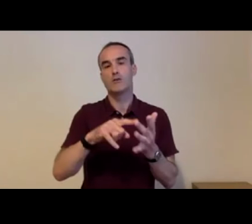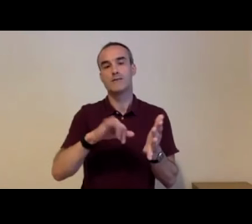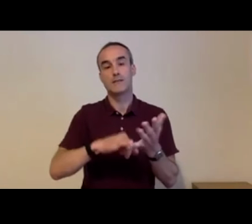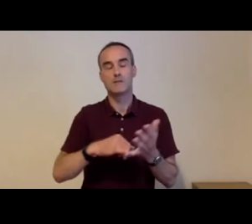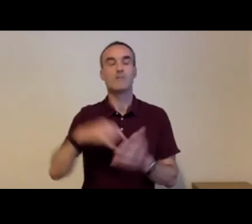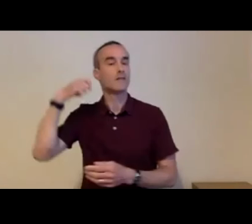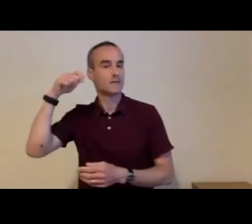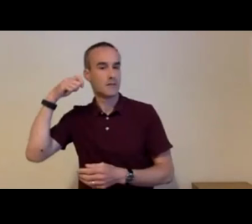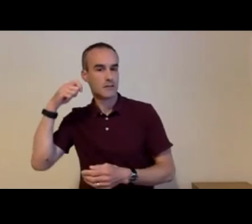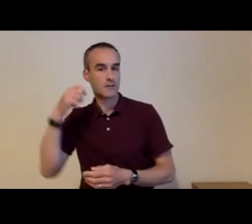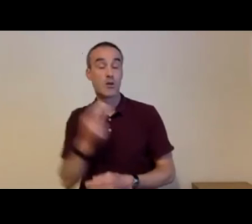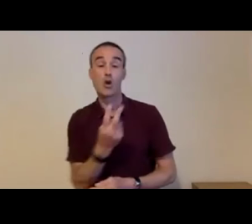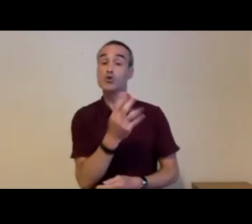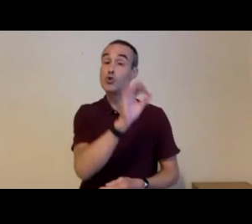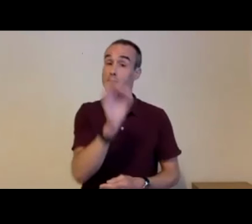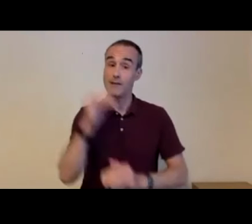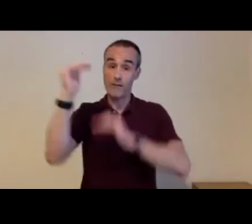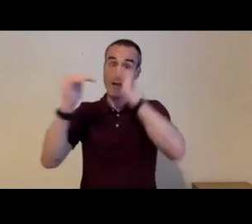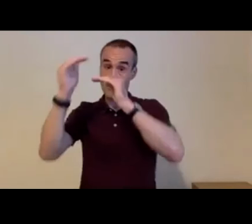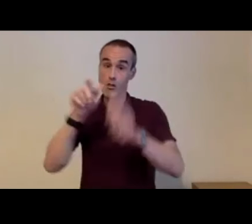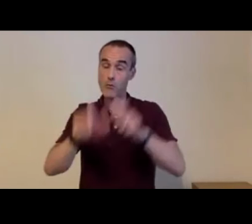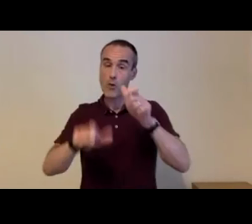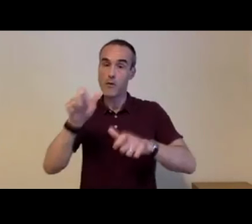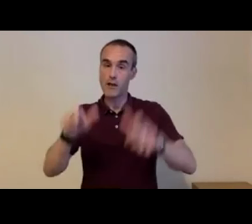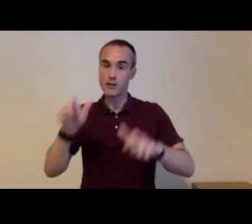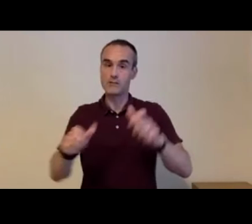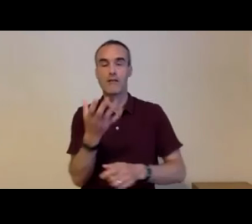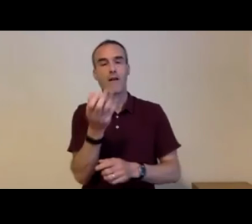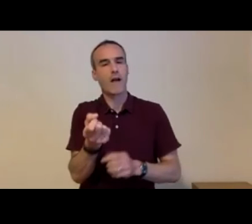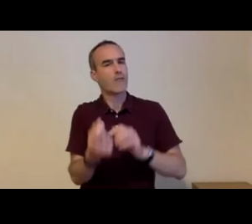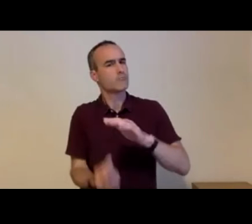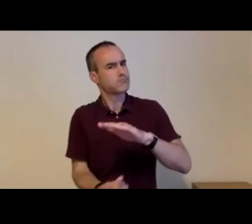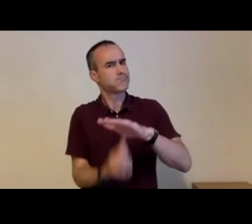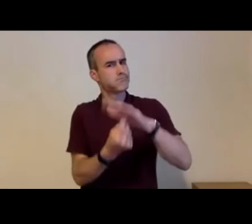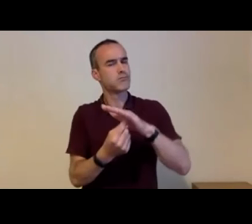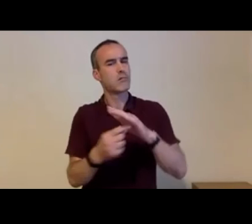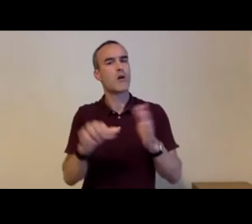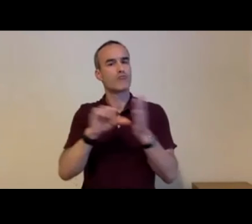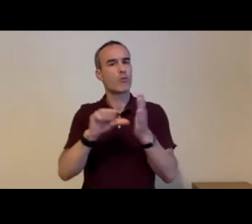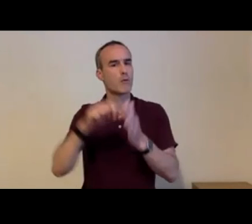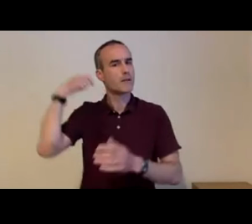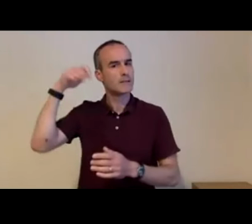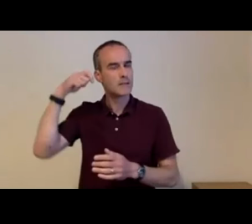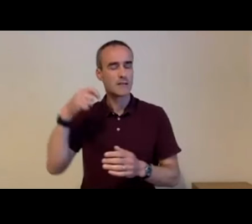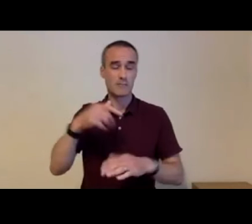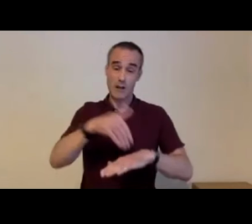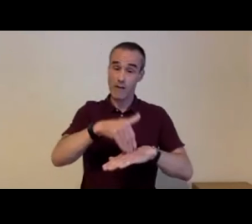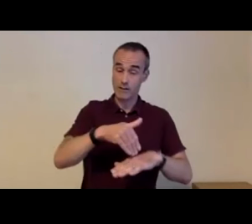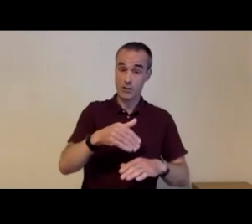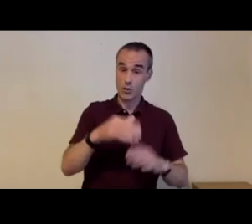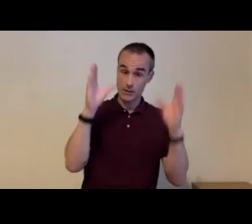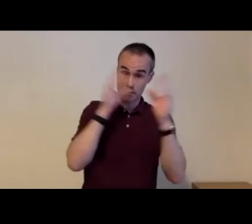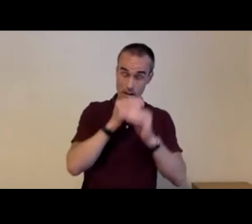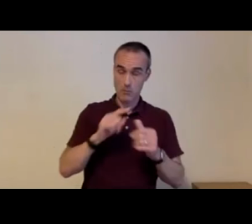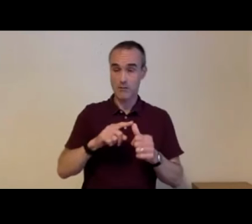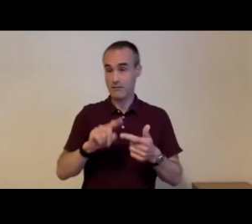the adult population experience significantly troublesome tinnitus, affecting their sleep, affecting their